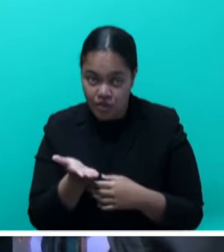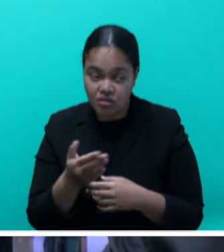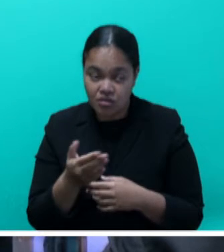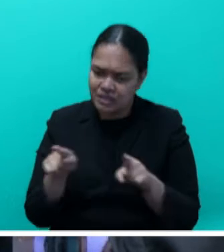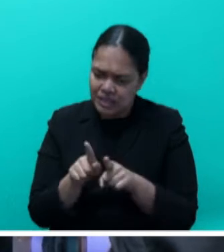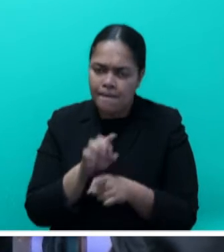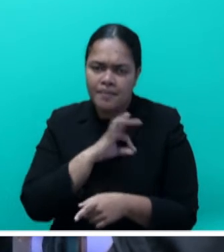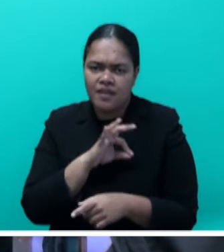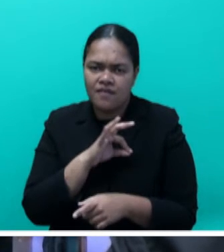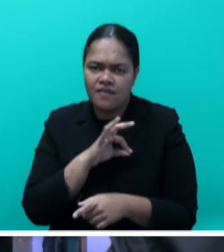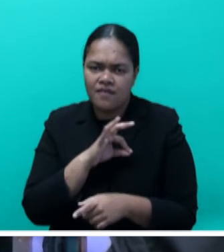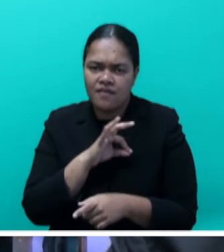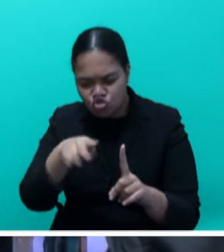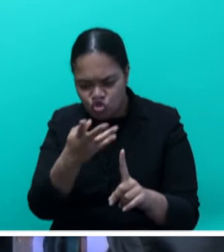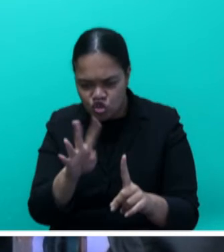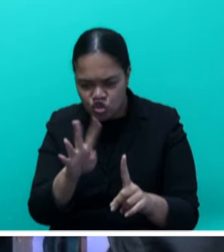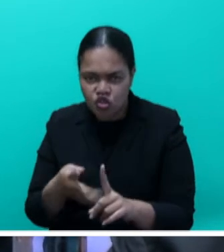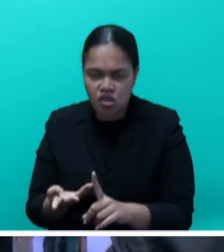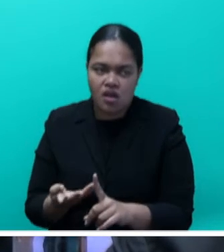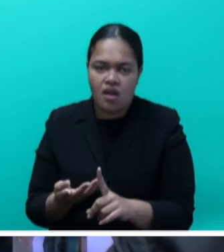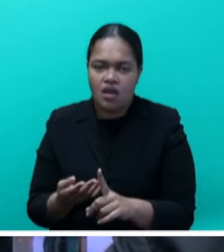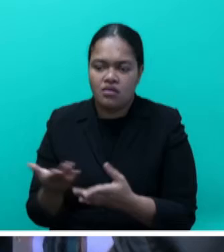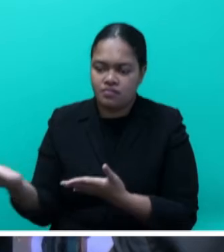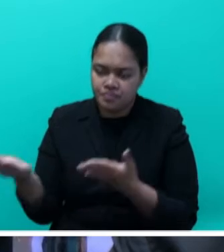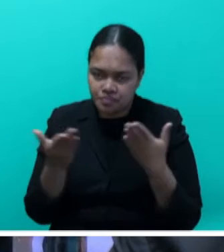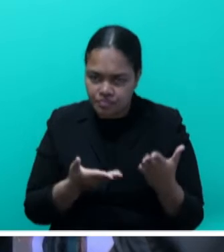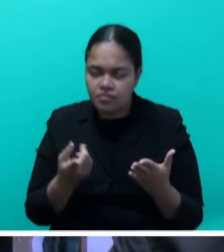benefits like priority checking, priority boarding, and etc.